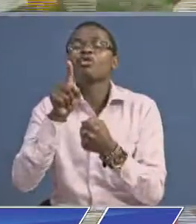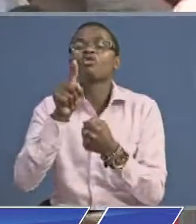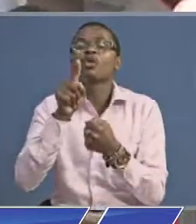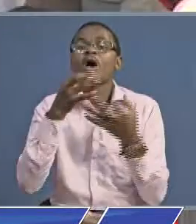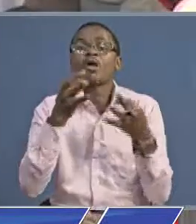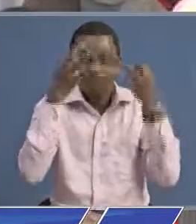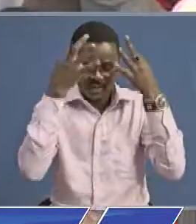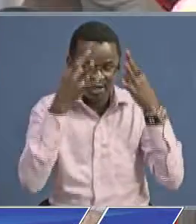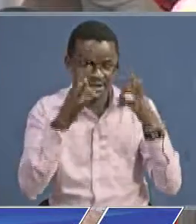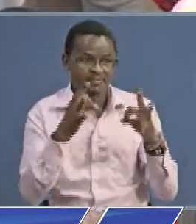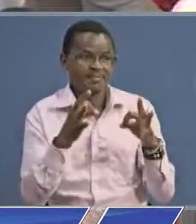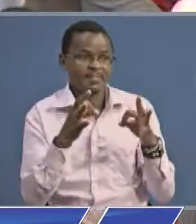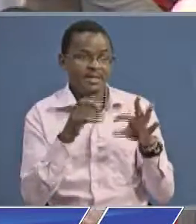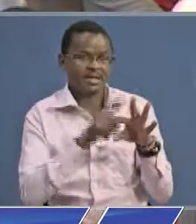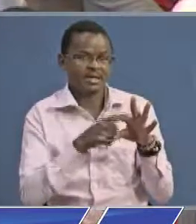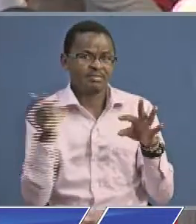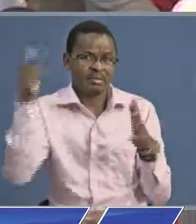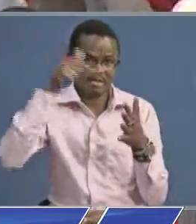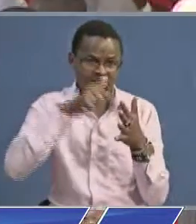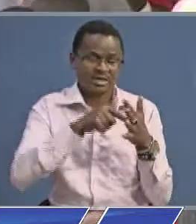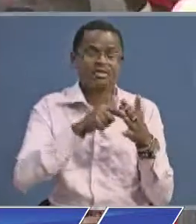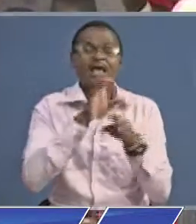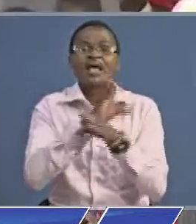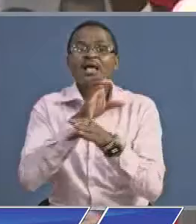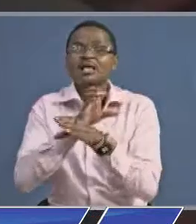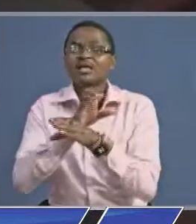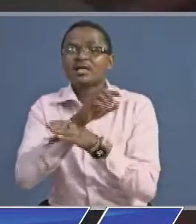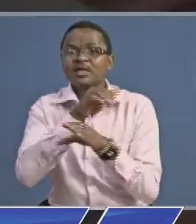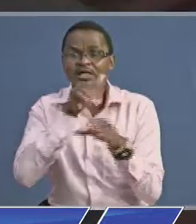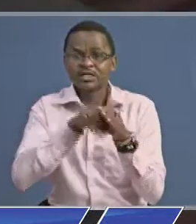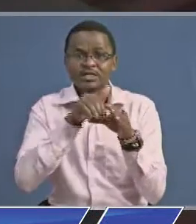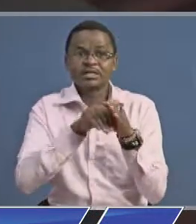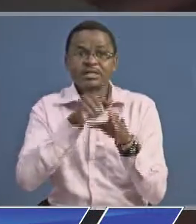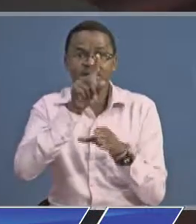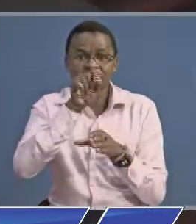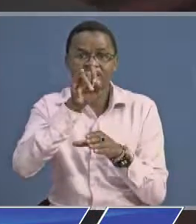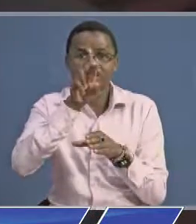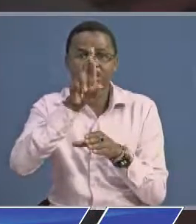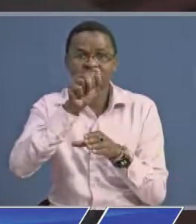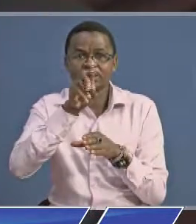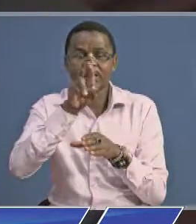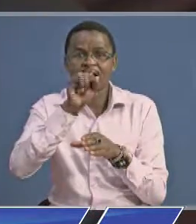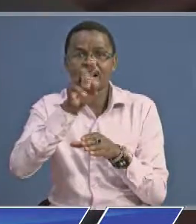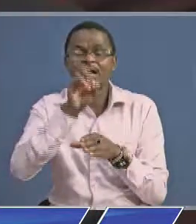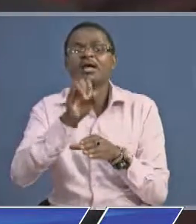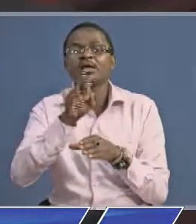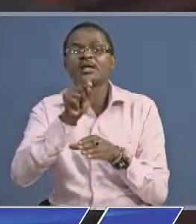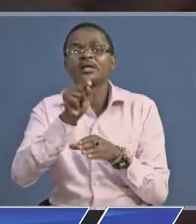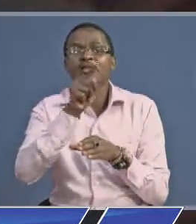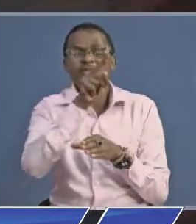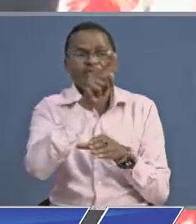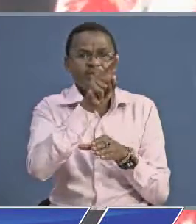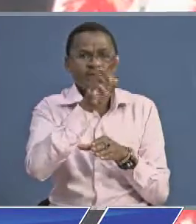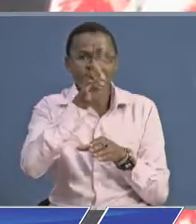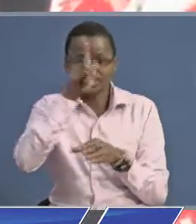wataamua. While attending a church service at the African Inland Church in Kamarich Tinderet constituency in Nandi County, the